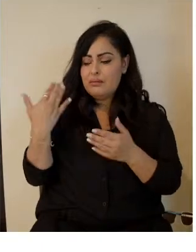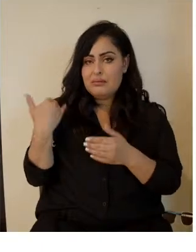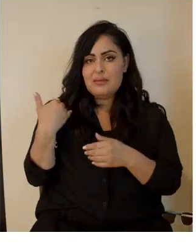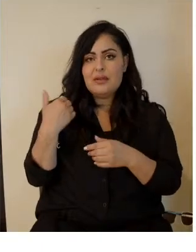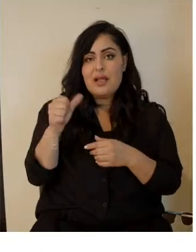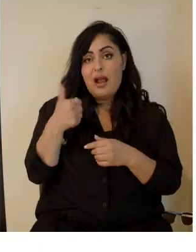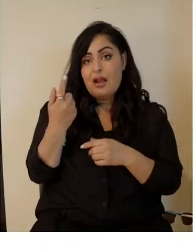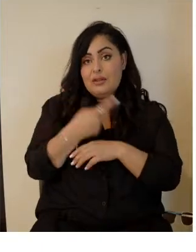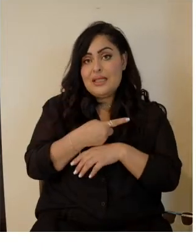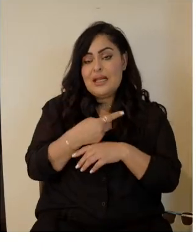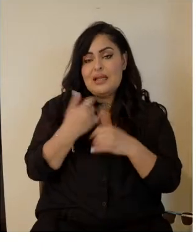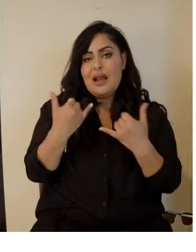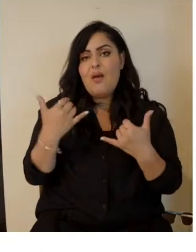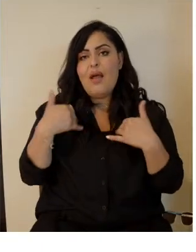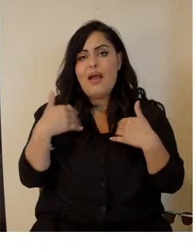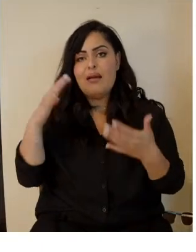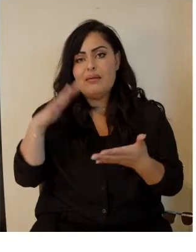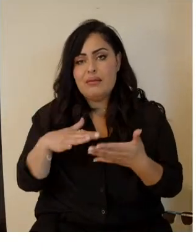wind influence.